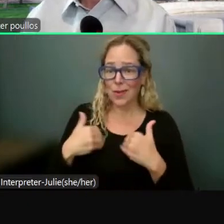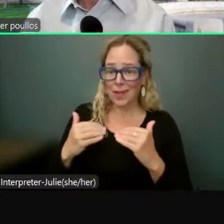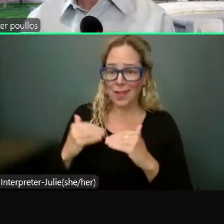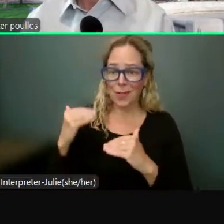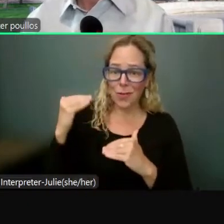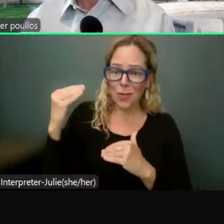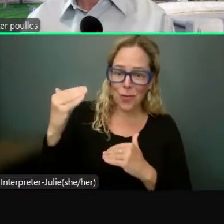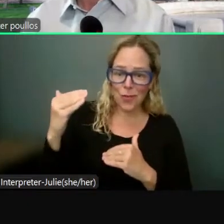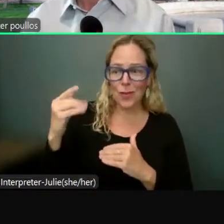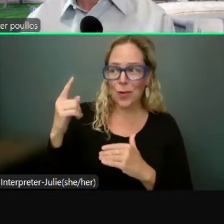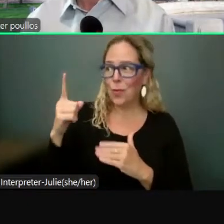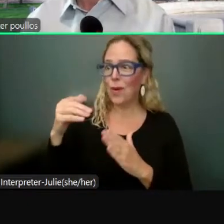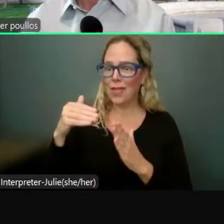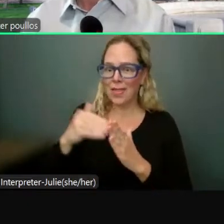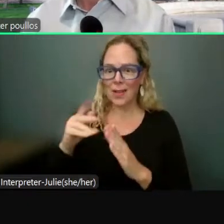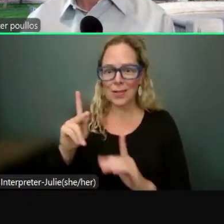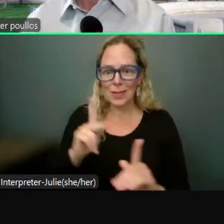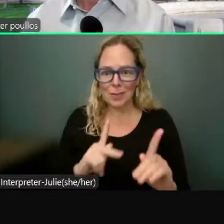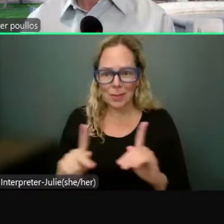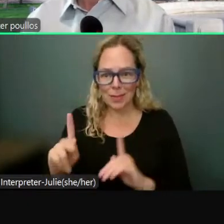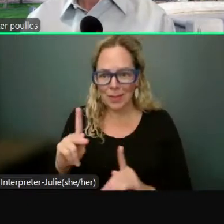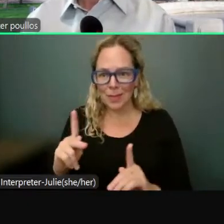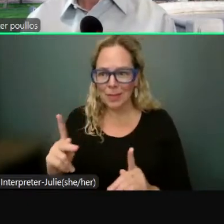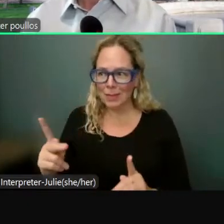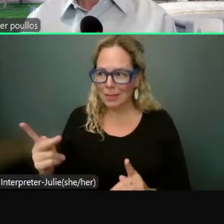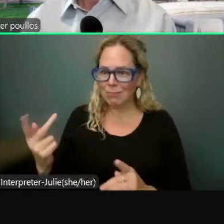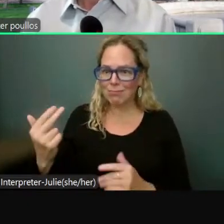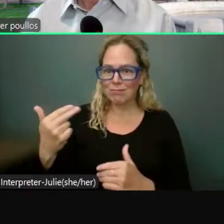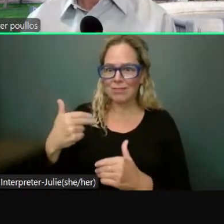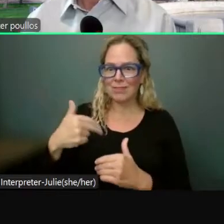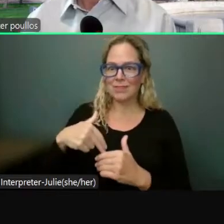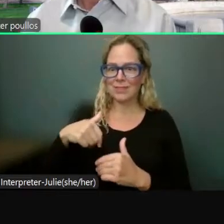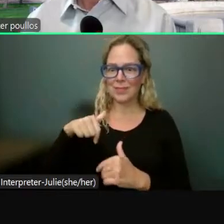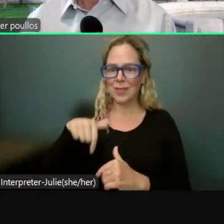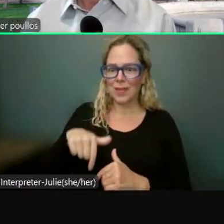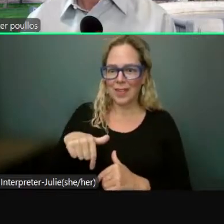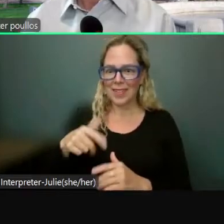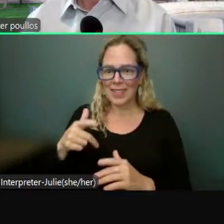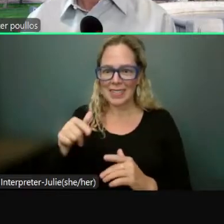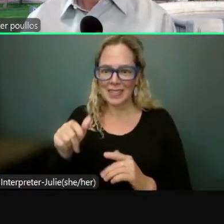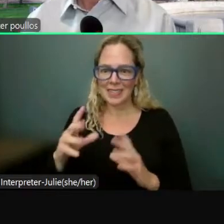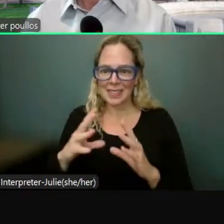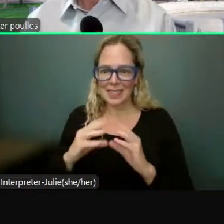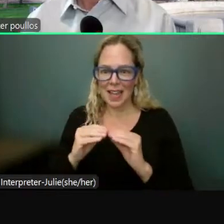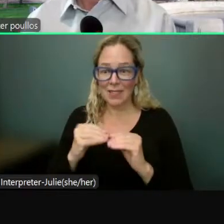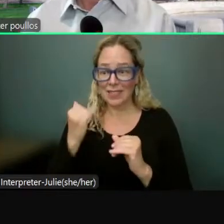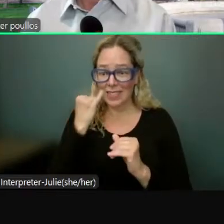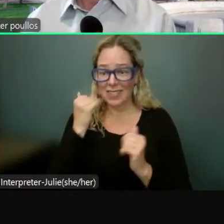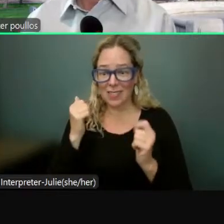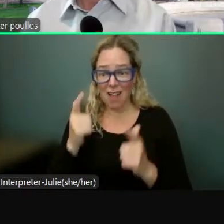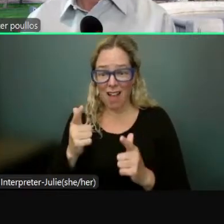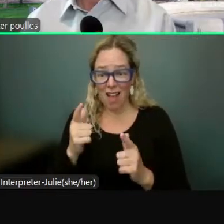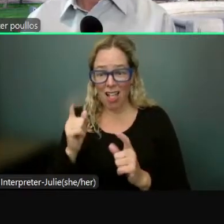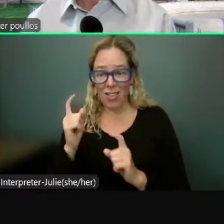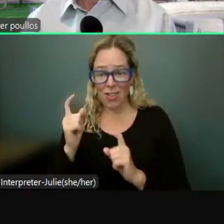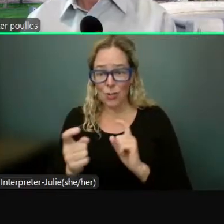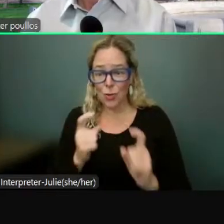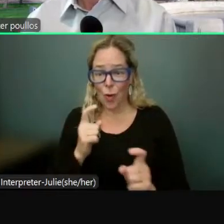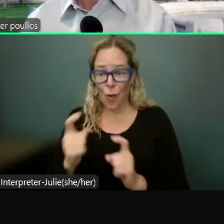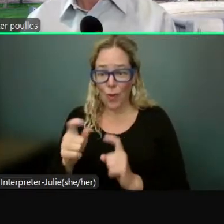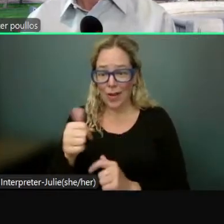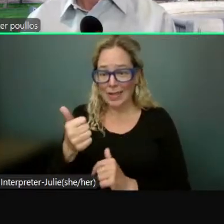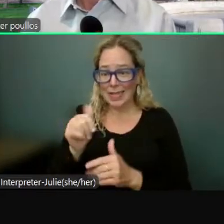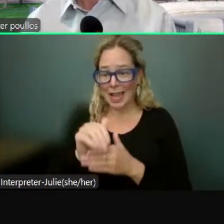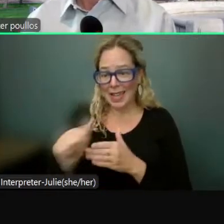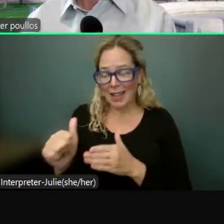people attending our conference. If everyone just uh, donated $10, I'm